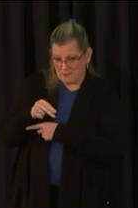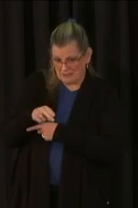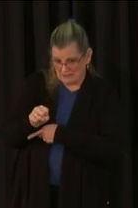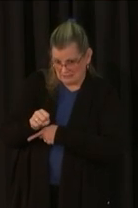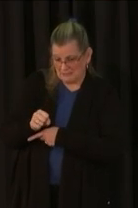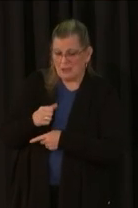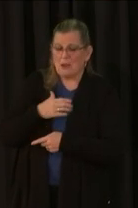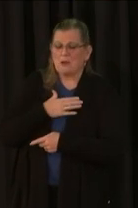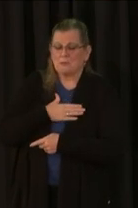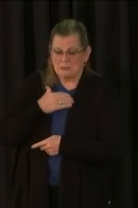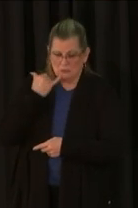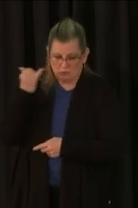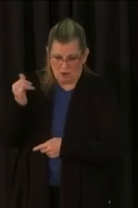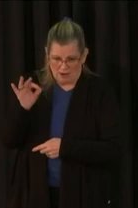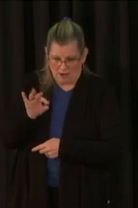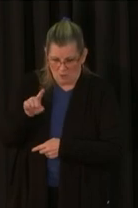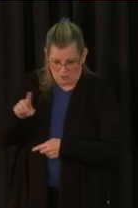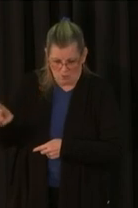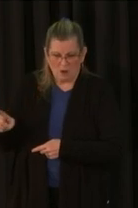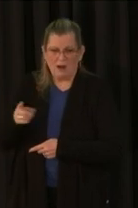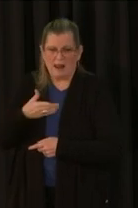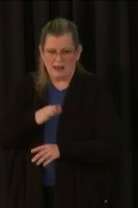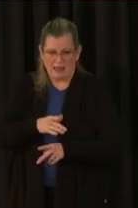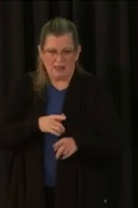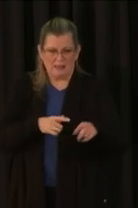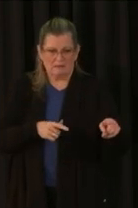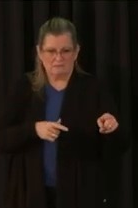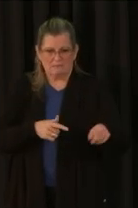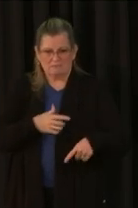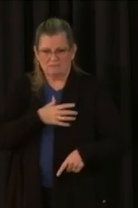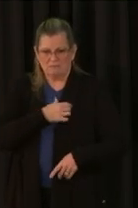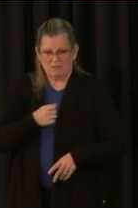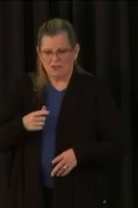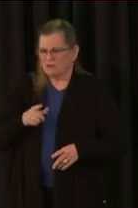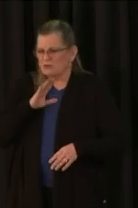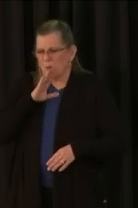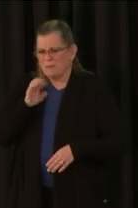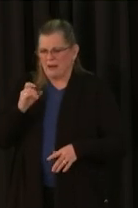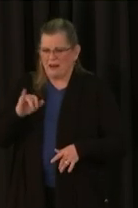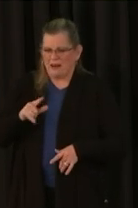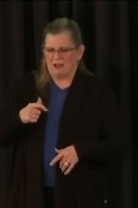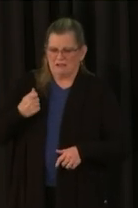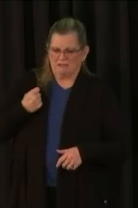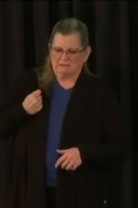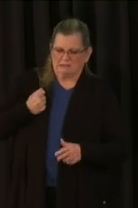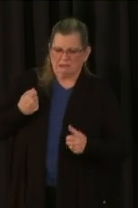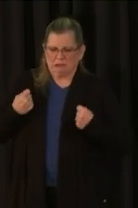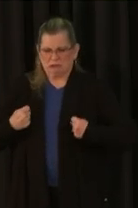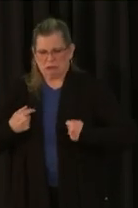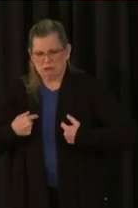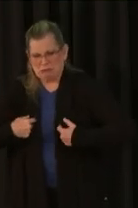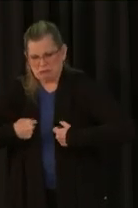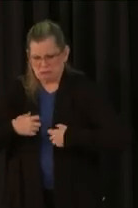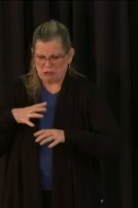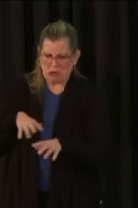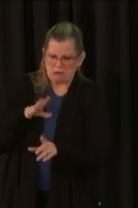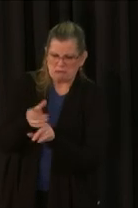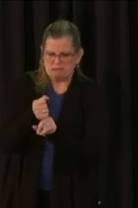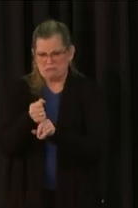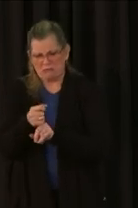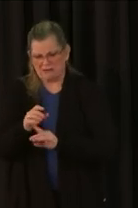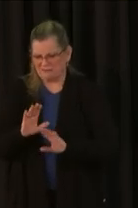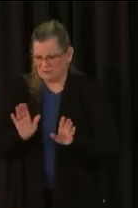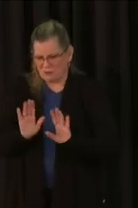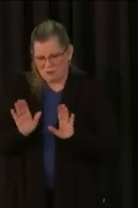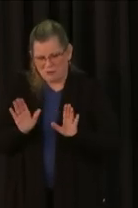them handle it. So we don't want anybody to confront somebody with a weapon, but allow DC MPD to handle